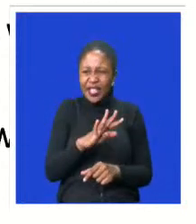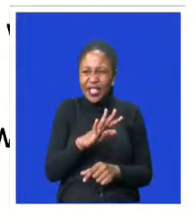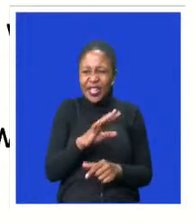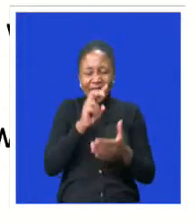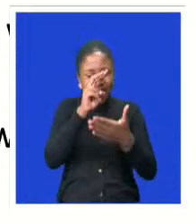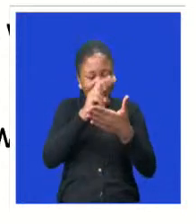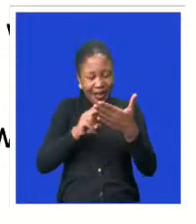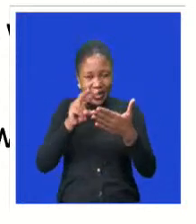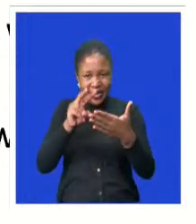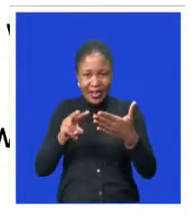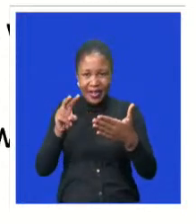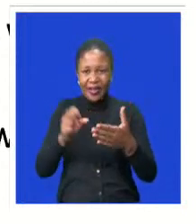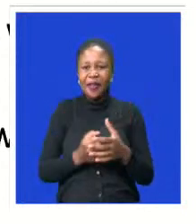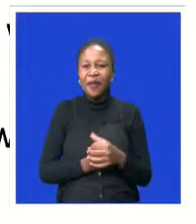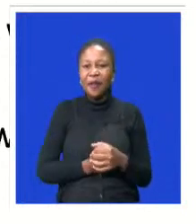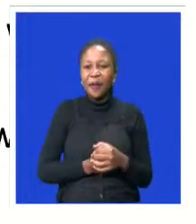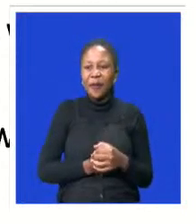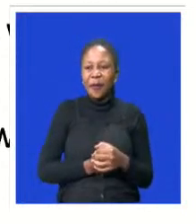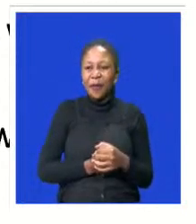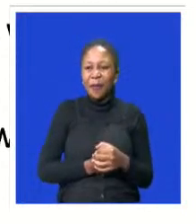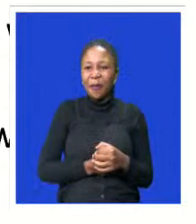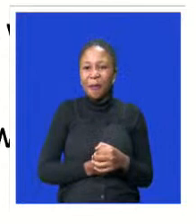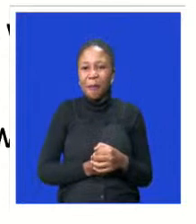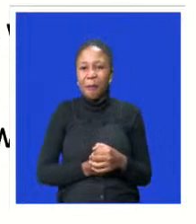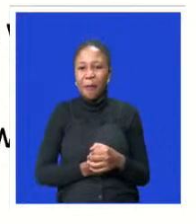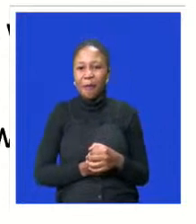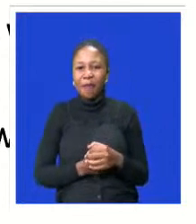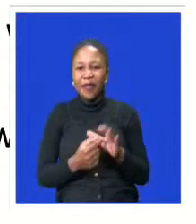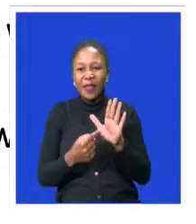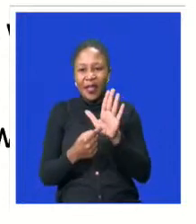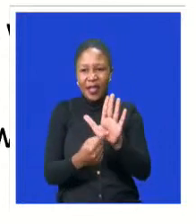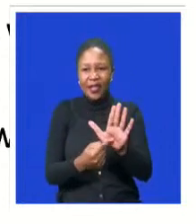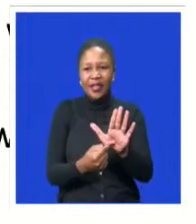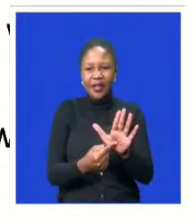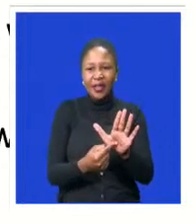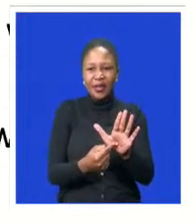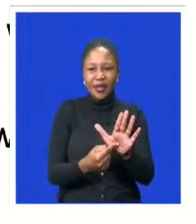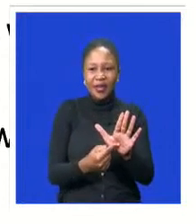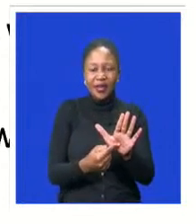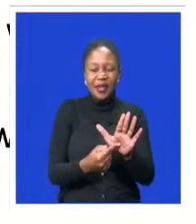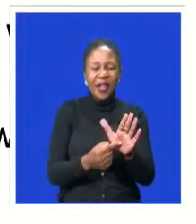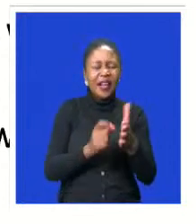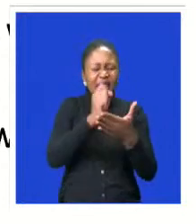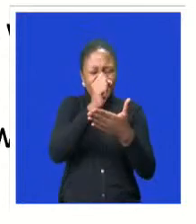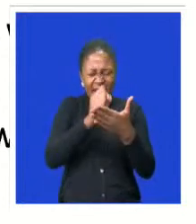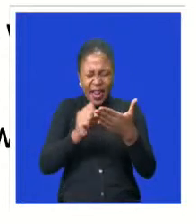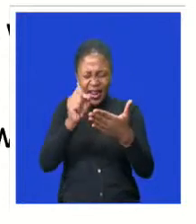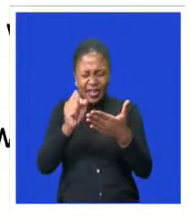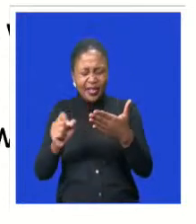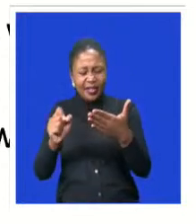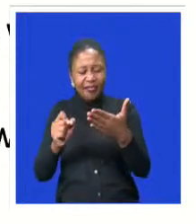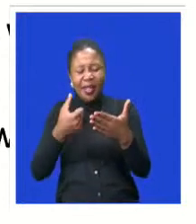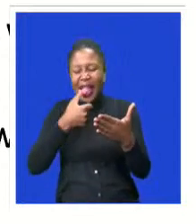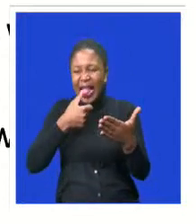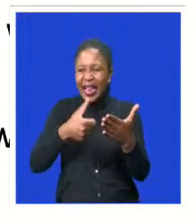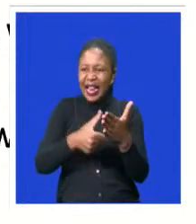reading in a written form. For example, writing a letter or a